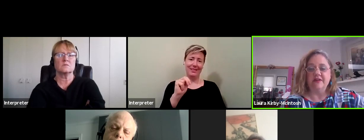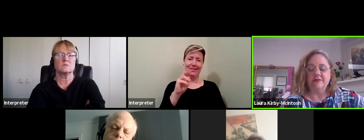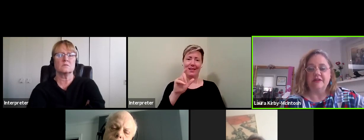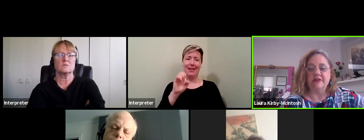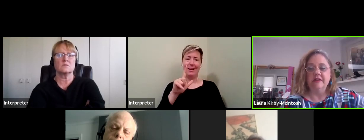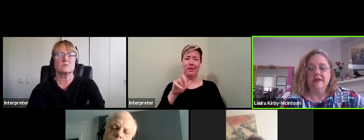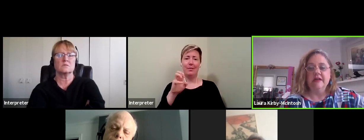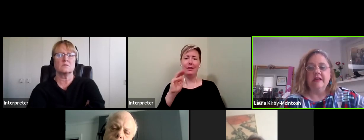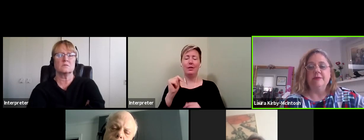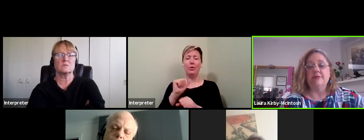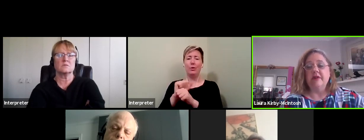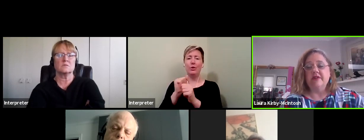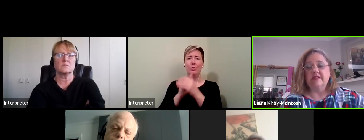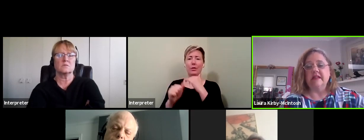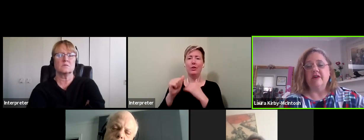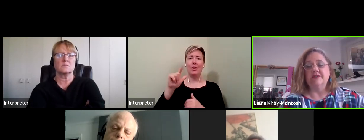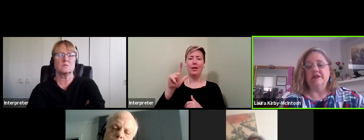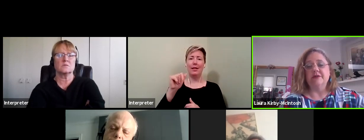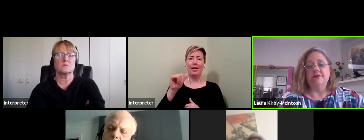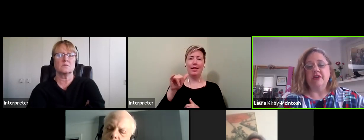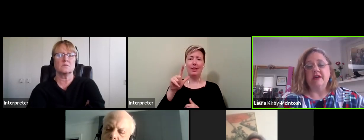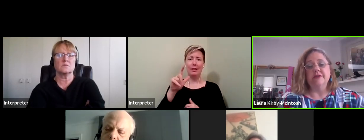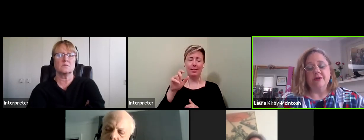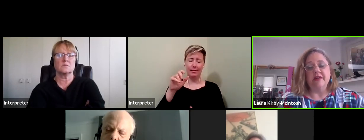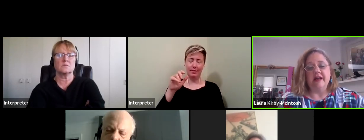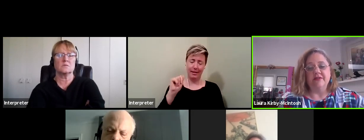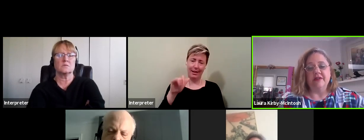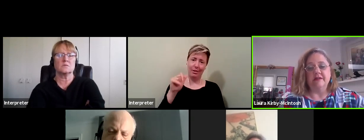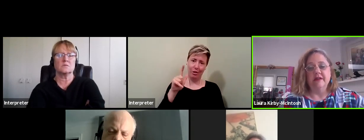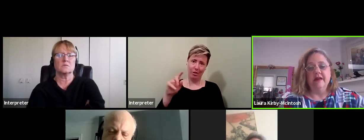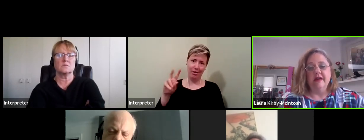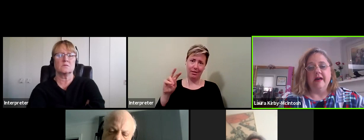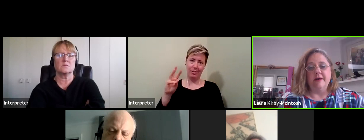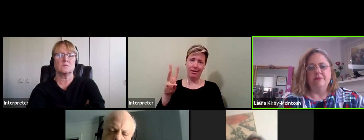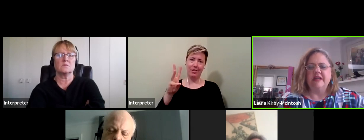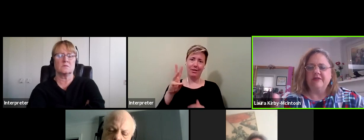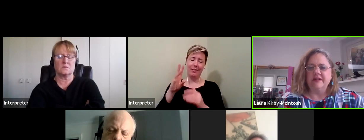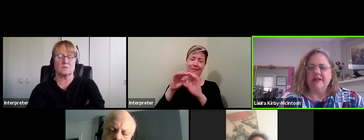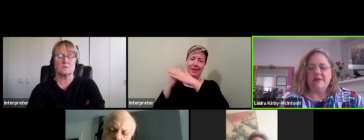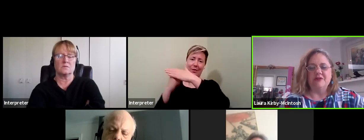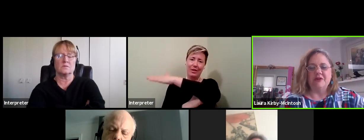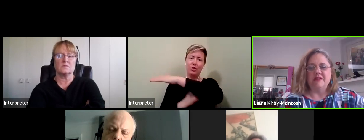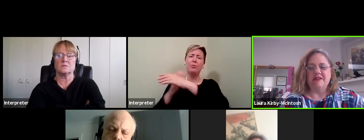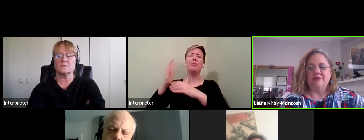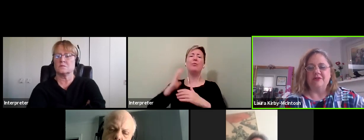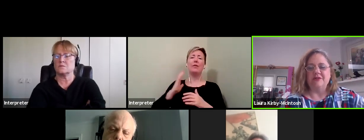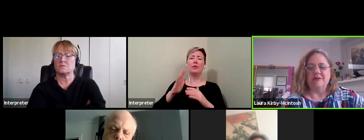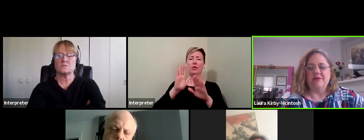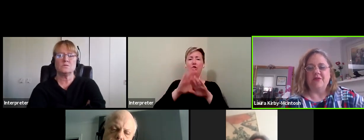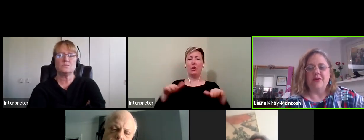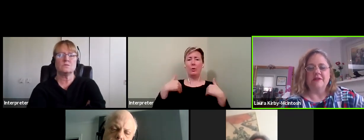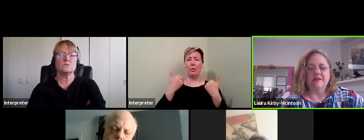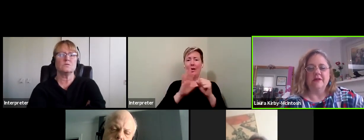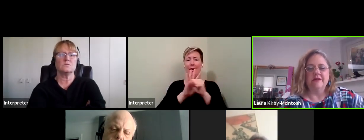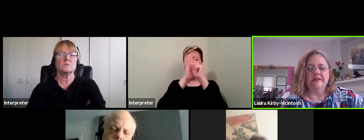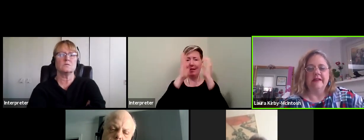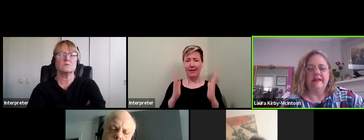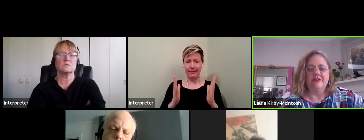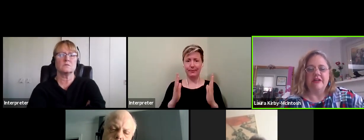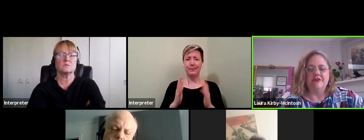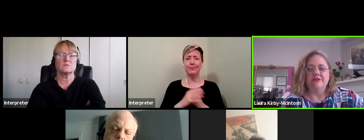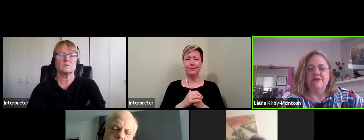Laidlaw Foundation. He was previously Ontario's child and youth advocate. David and I may jump in here to share some of our thoughts